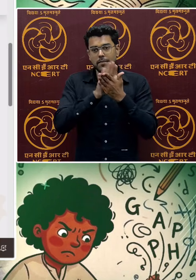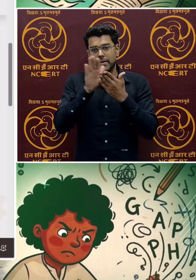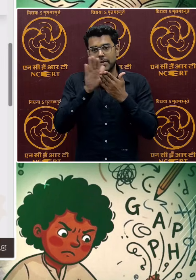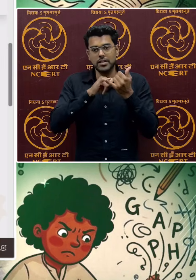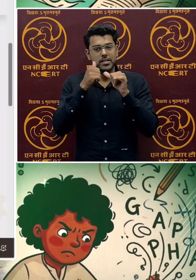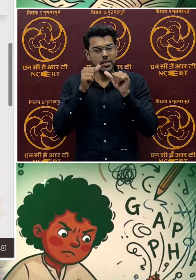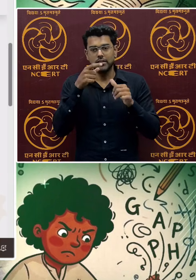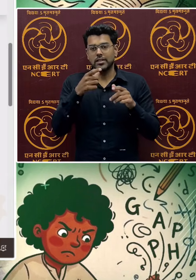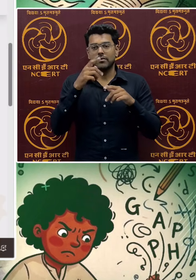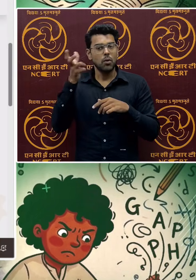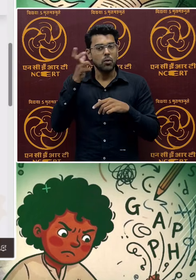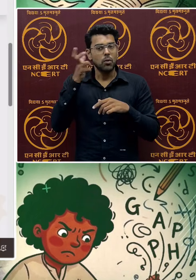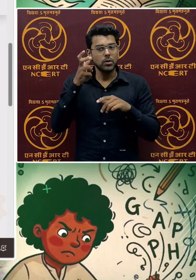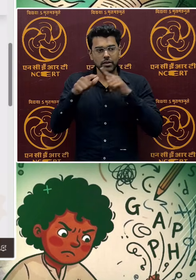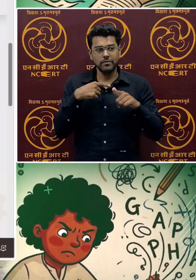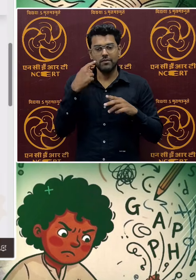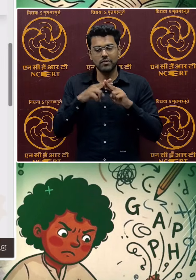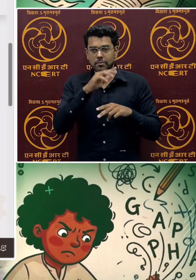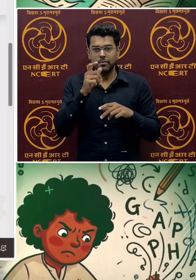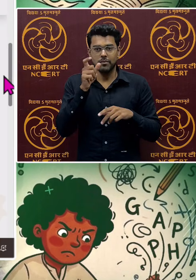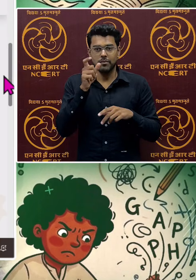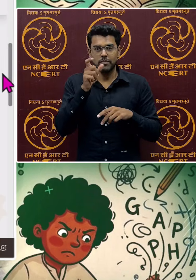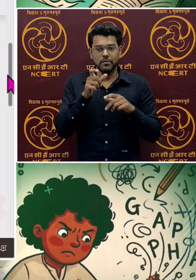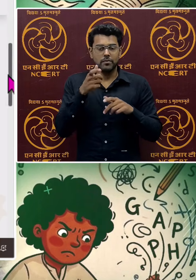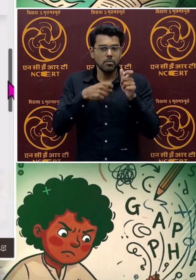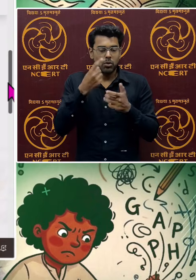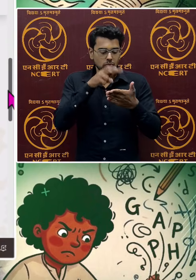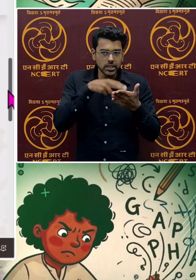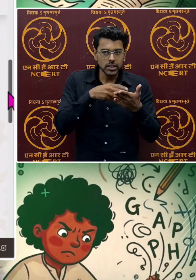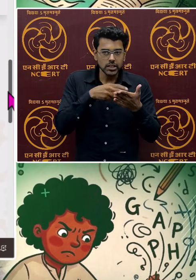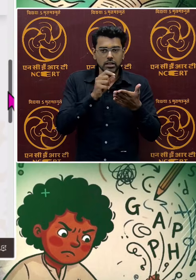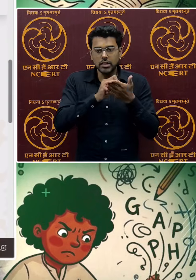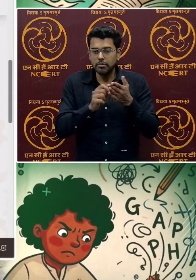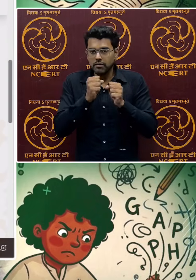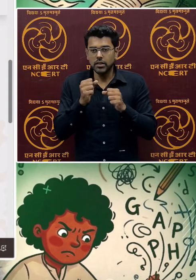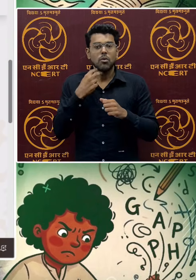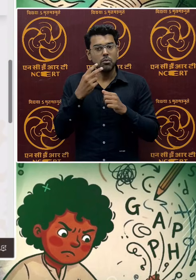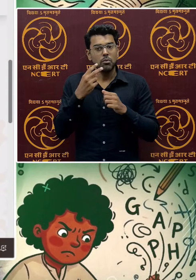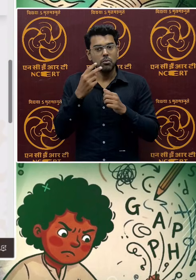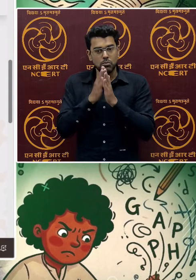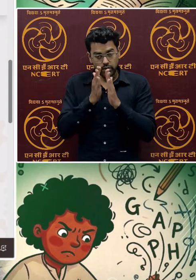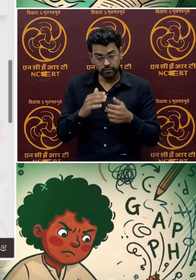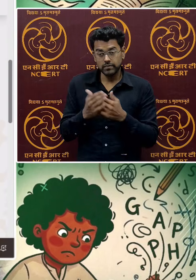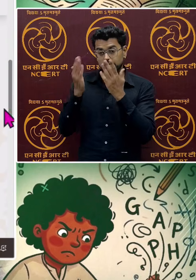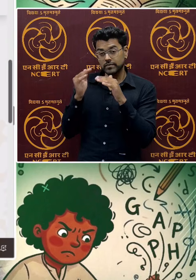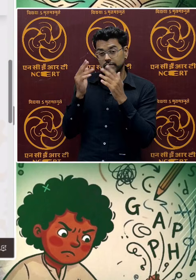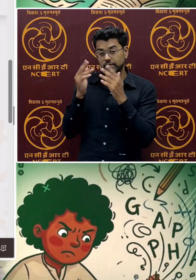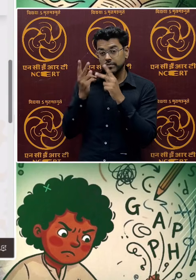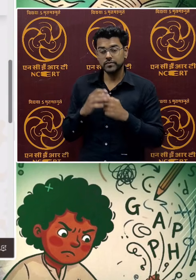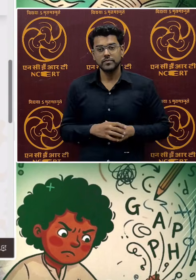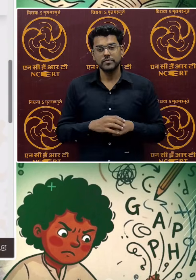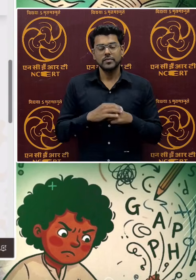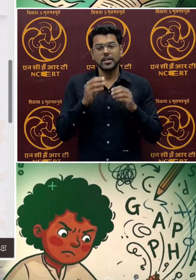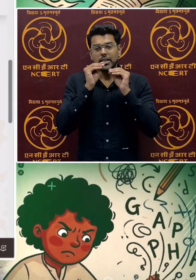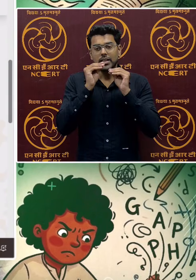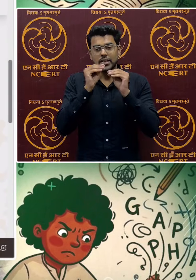audiobooks. Okay, there's a problem in reading and writing, no problem, we have audiobooks for your support. Then we have all these teaching aids,